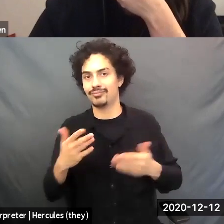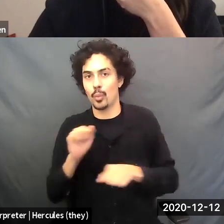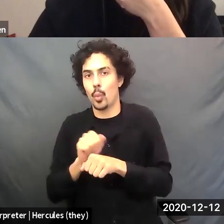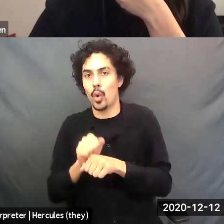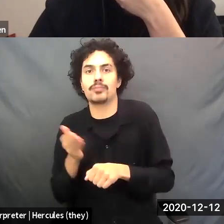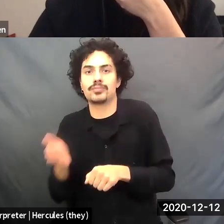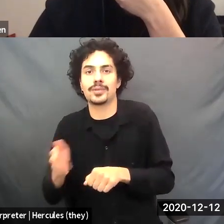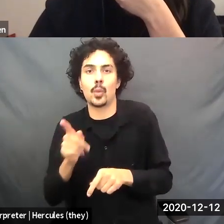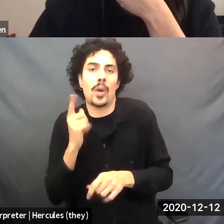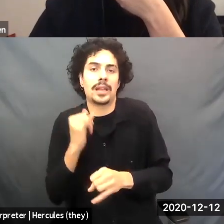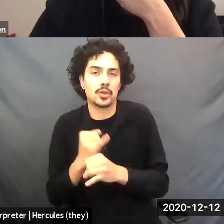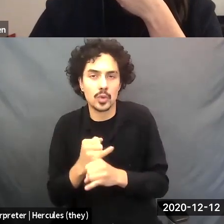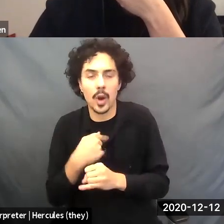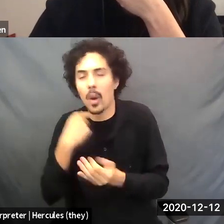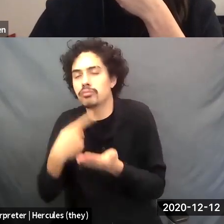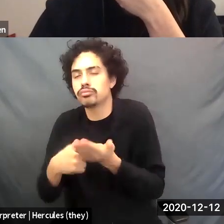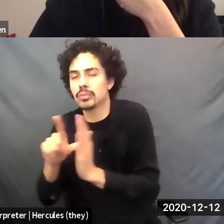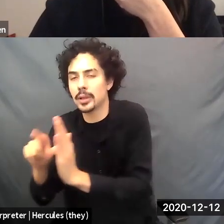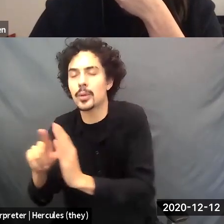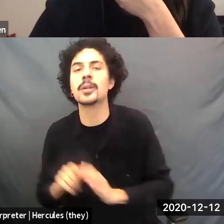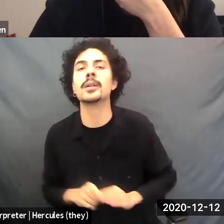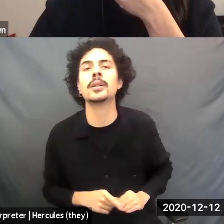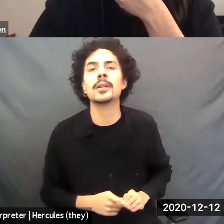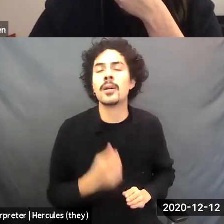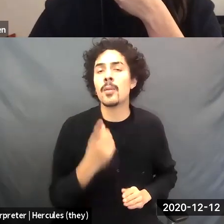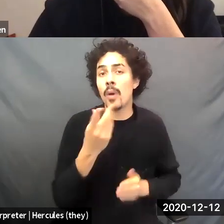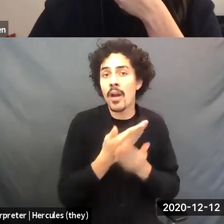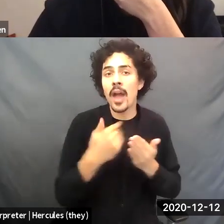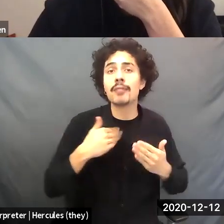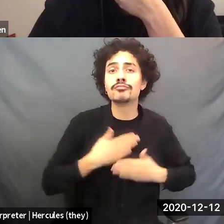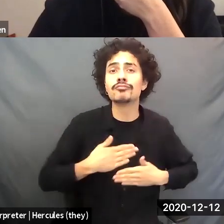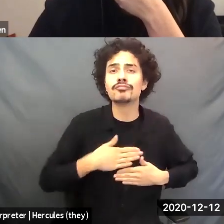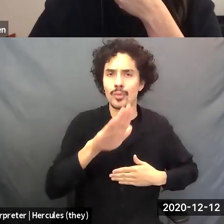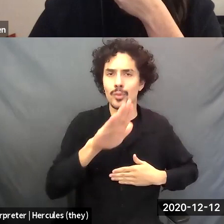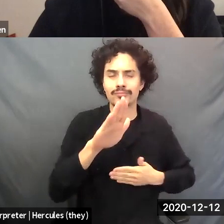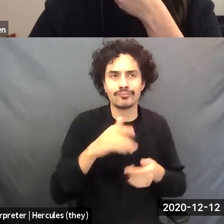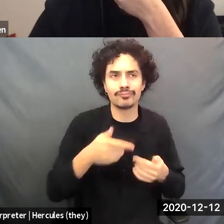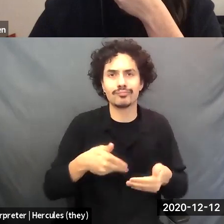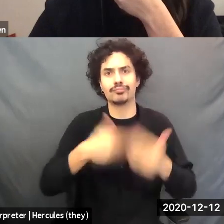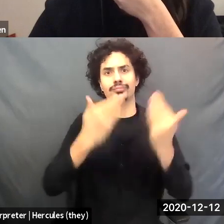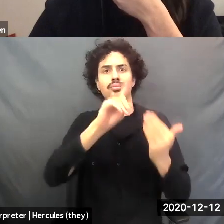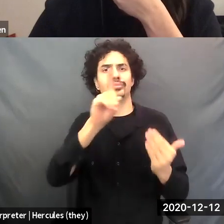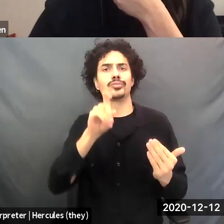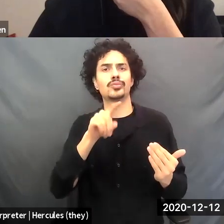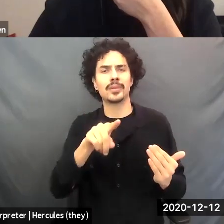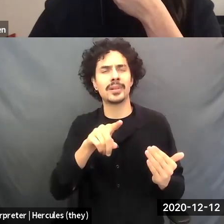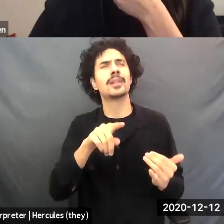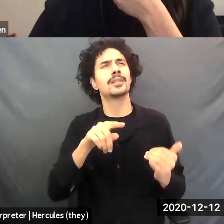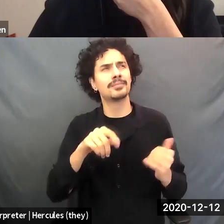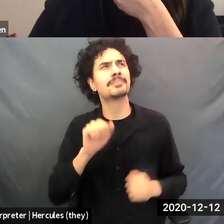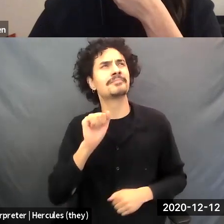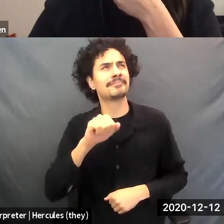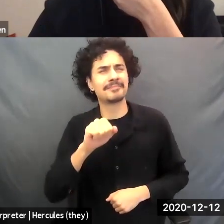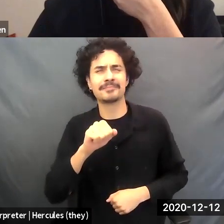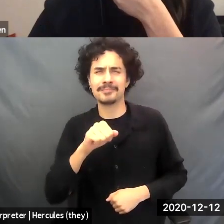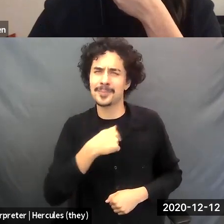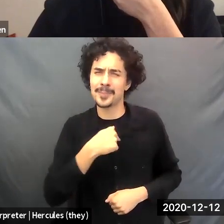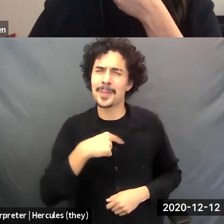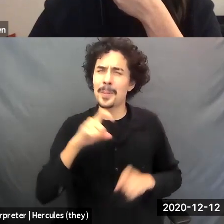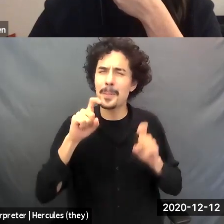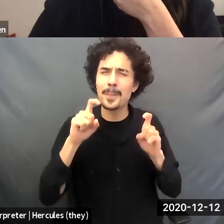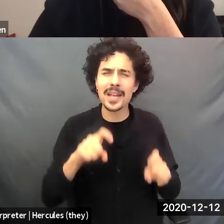Um, but the other thing I appreciate is that, um, your question really acknowledges that, um,